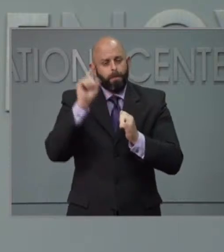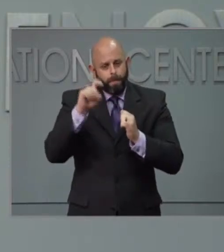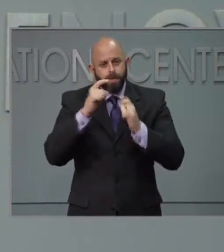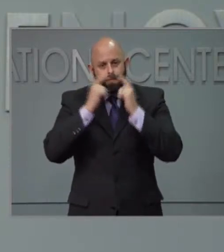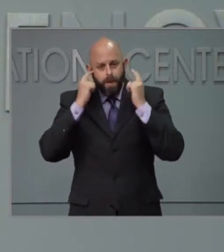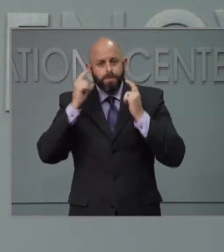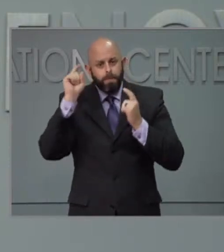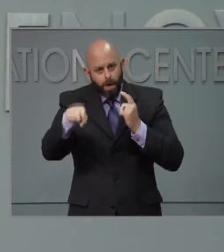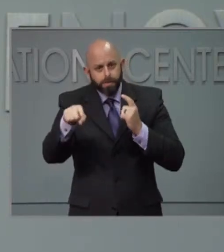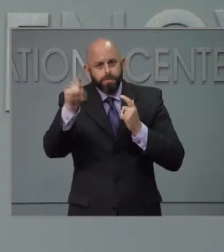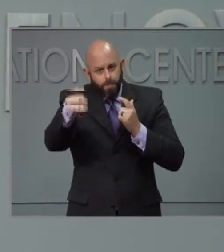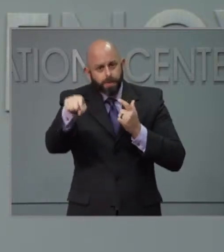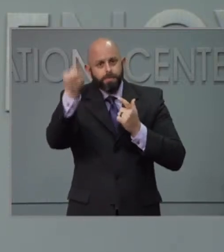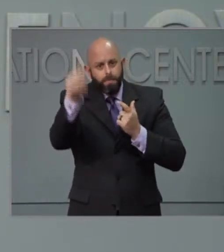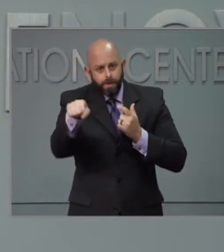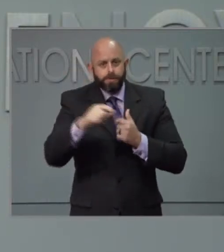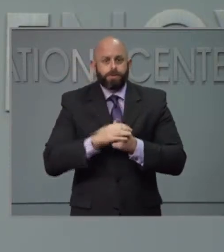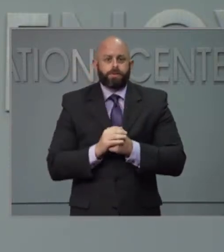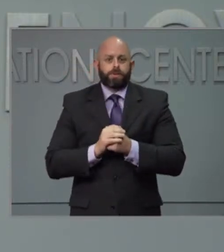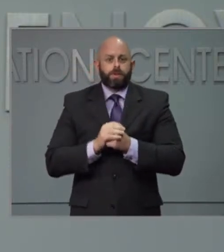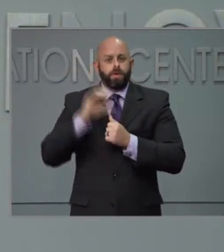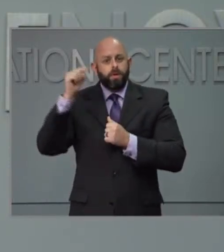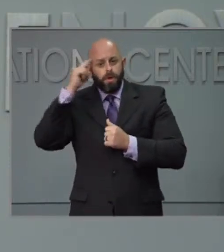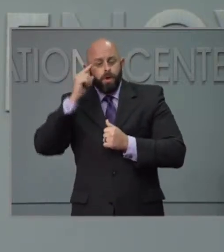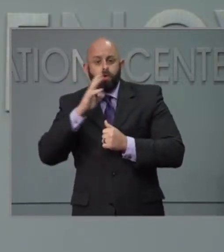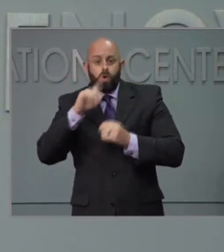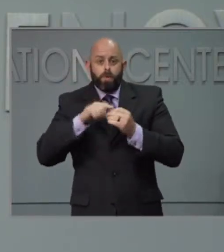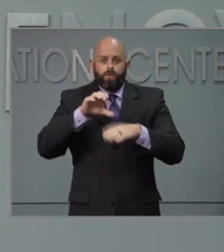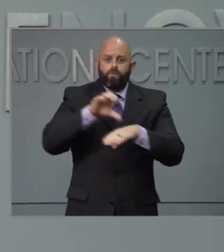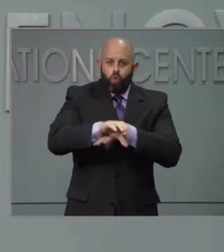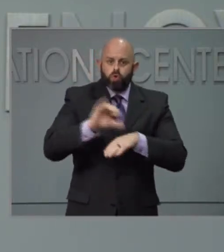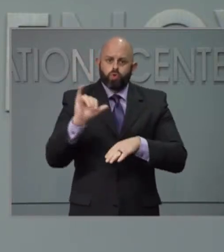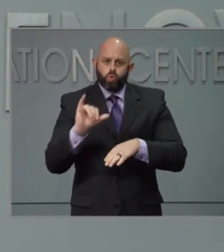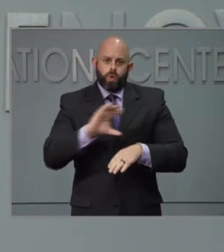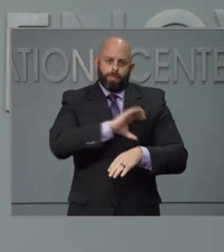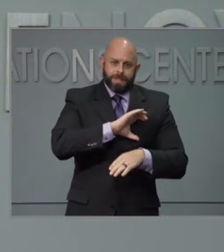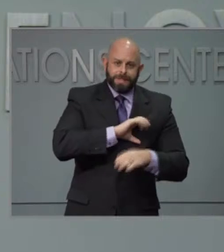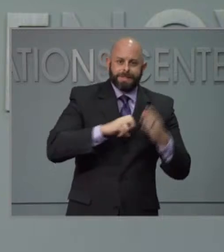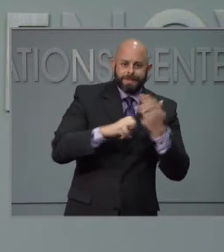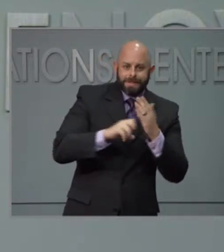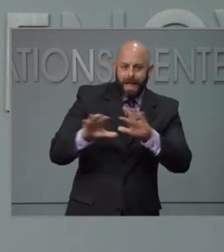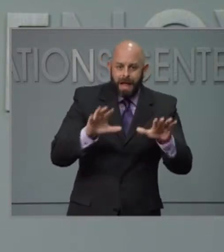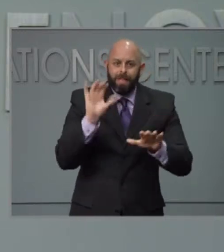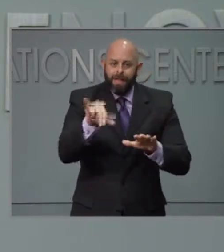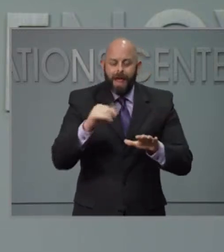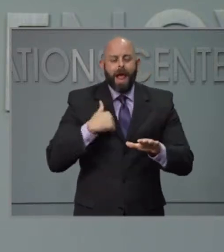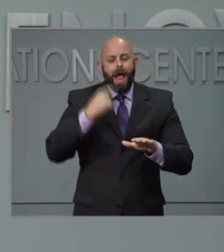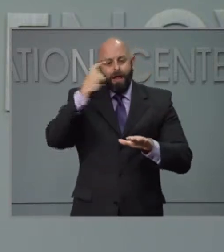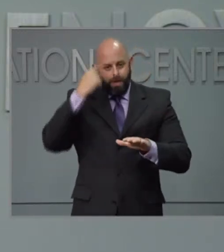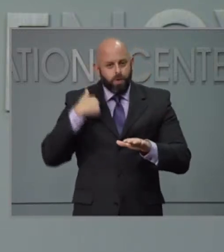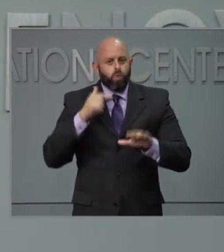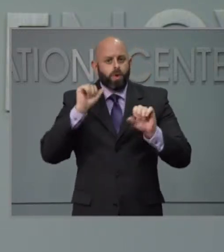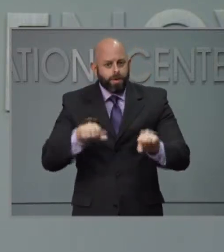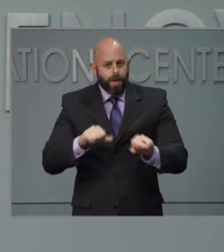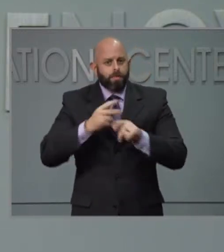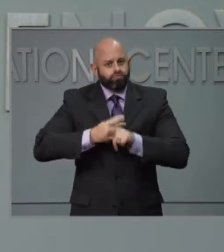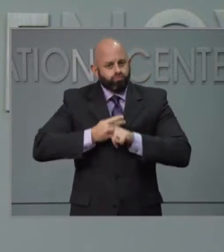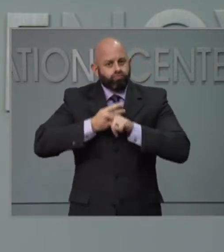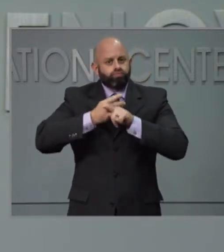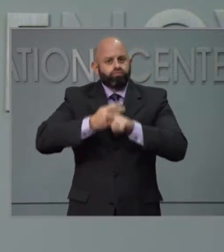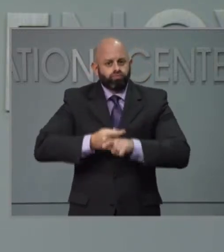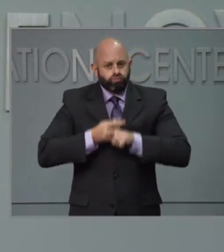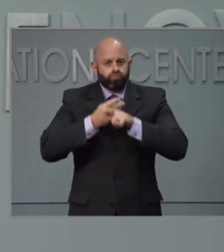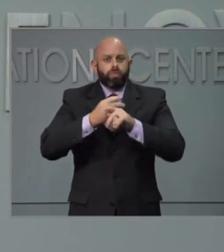things, in addition to what the governor's been talking about, enforcement and the 3 Ws in all settings, I think we will be able to hold steady with our trends and